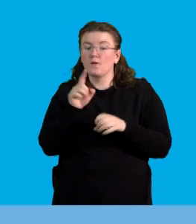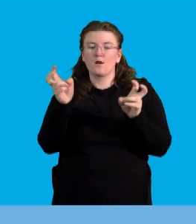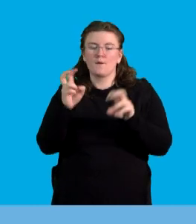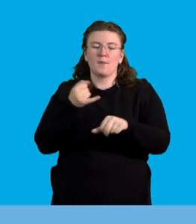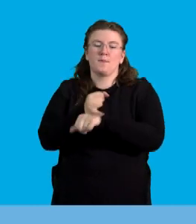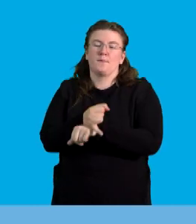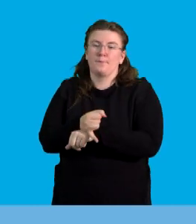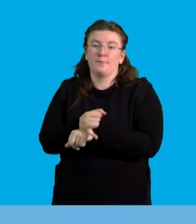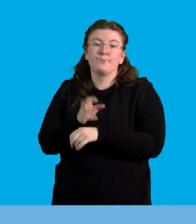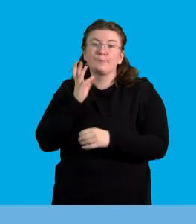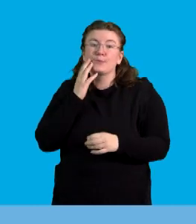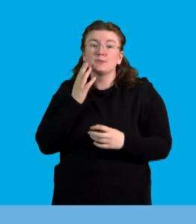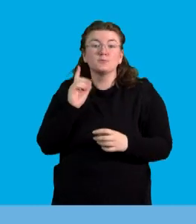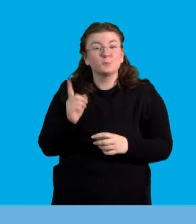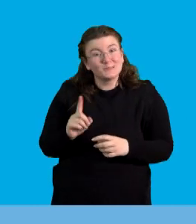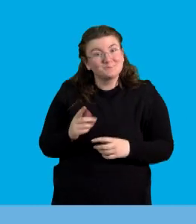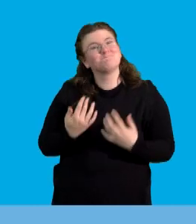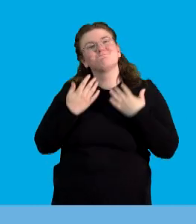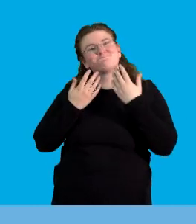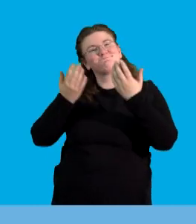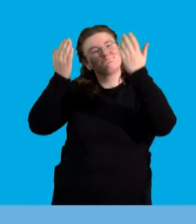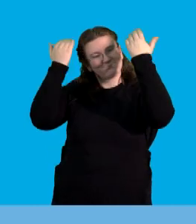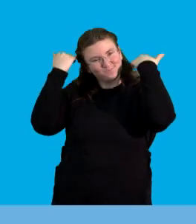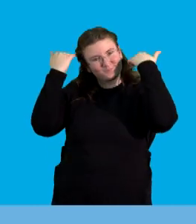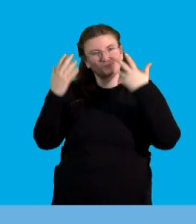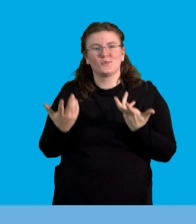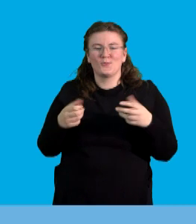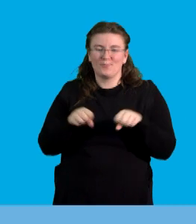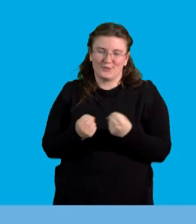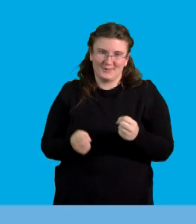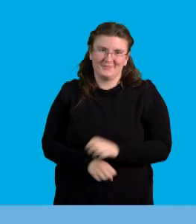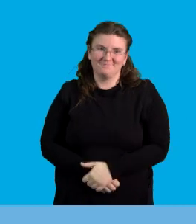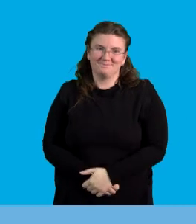in case of an overload or a short circuit.